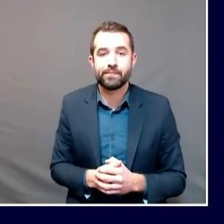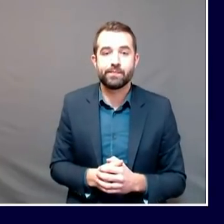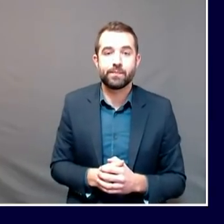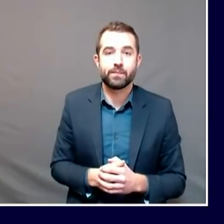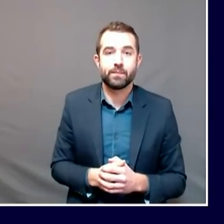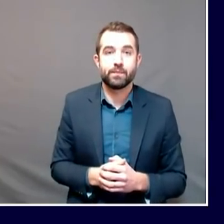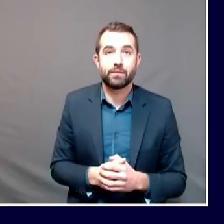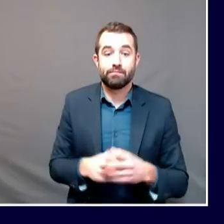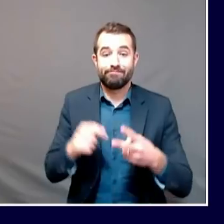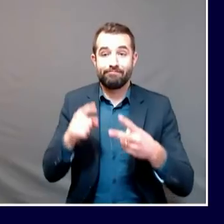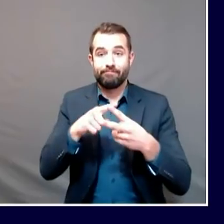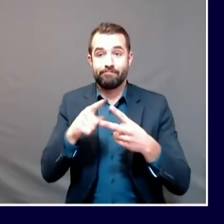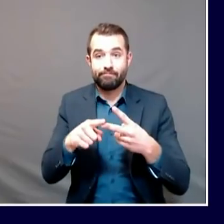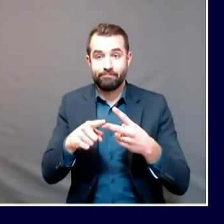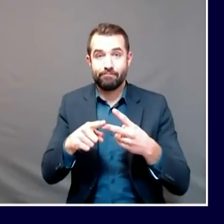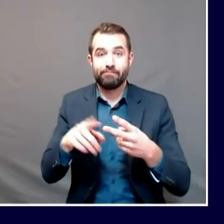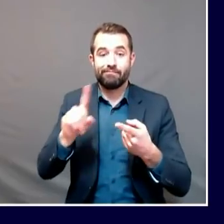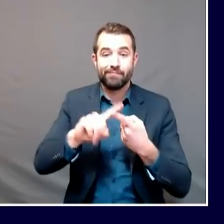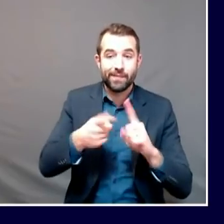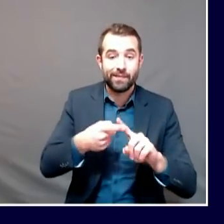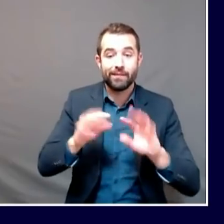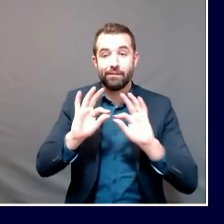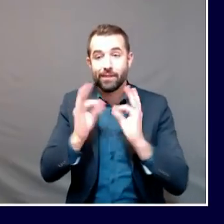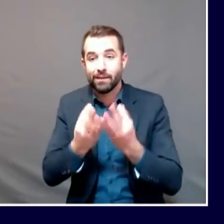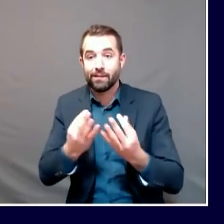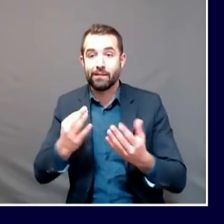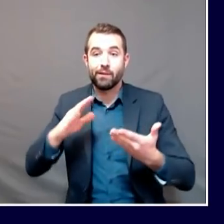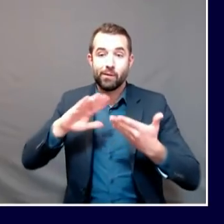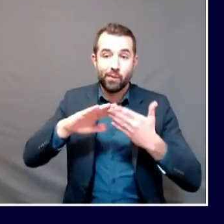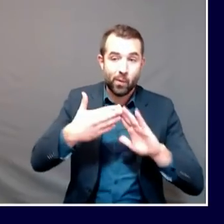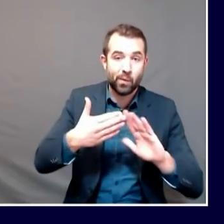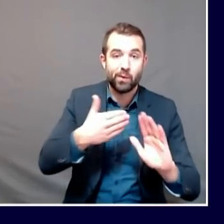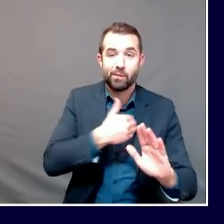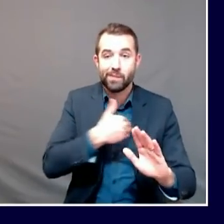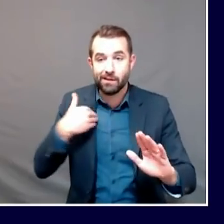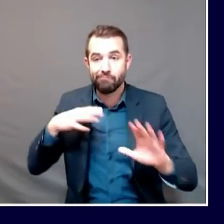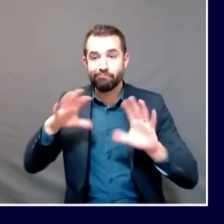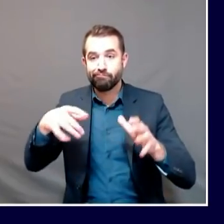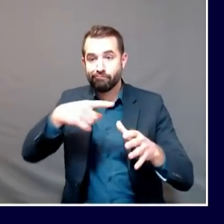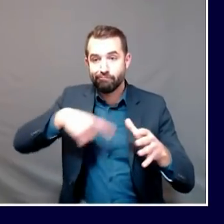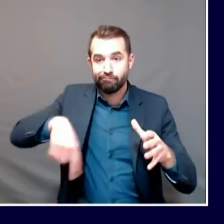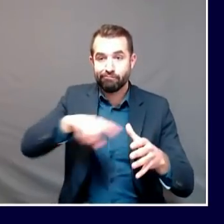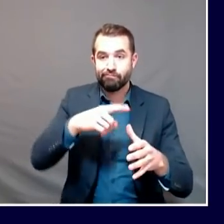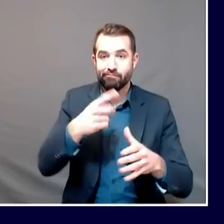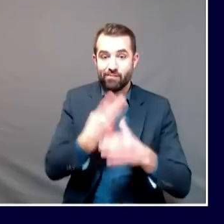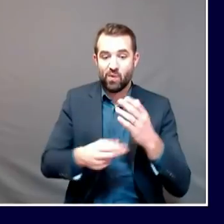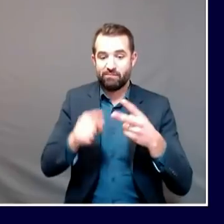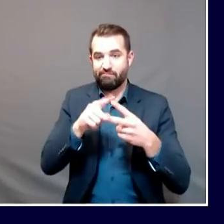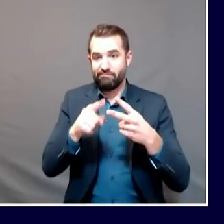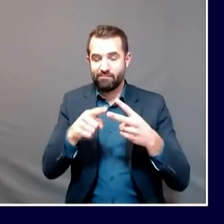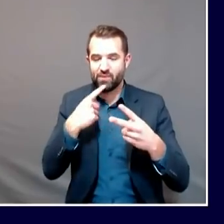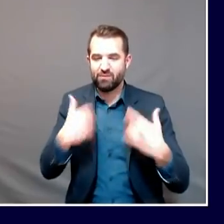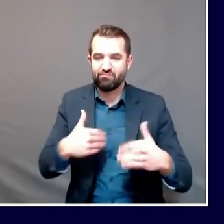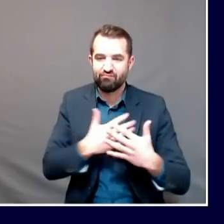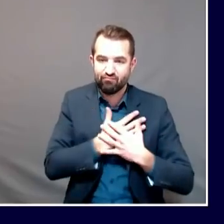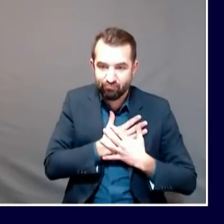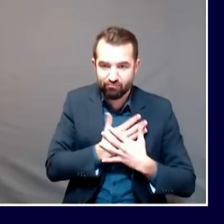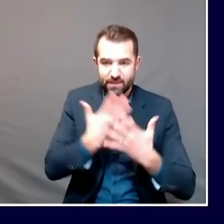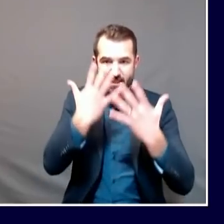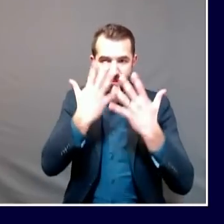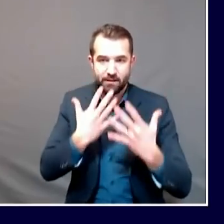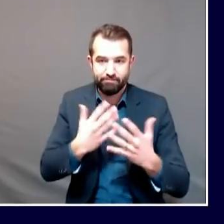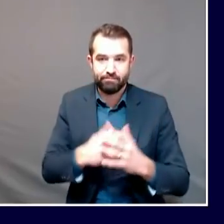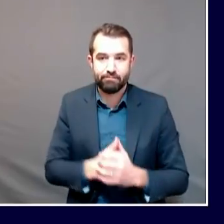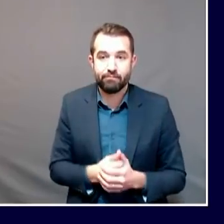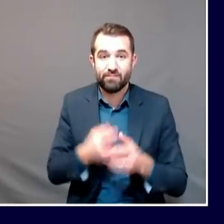all the friends, family members, and community members of both of these individuals our deepest condolences during